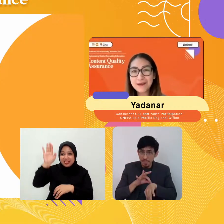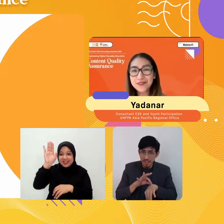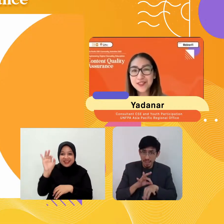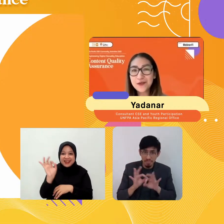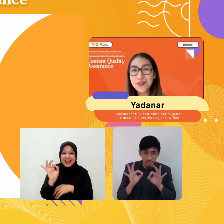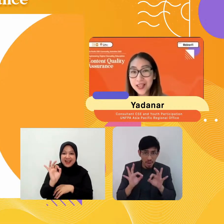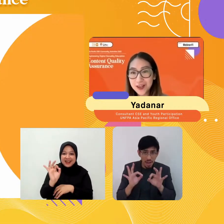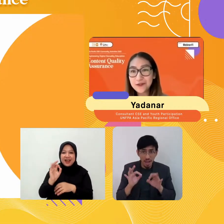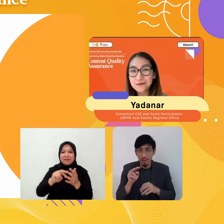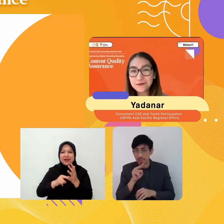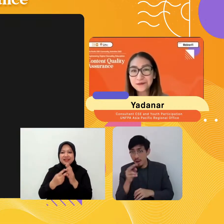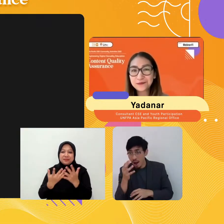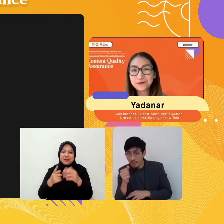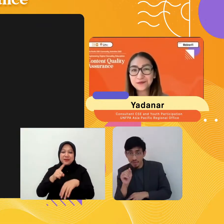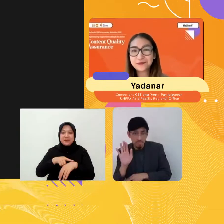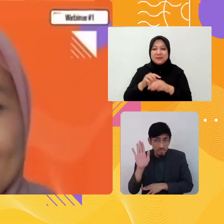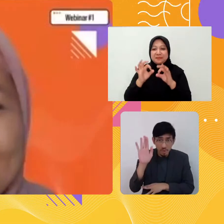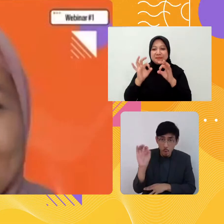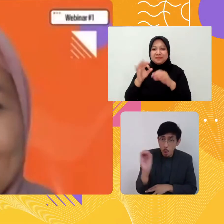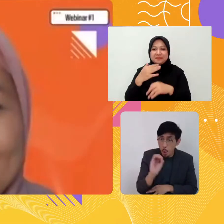Dentry. Yeah, so thank you.